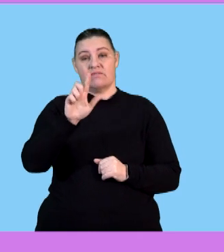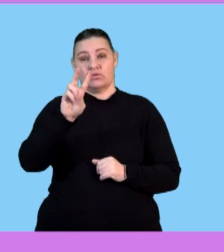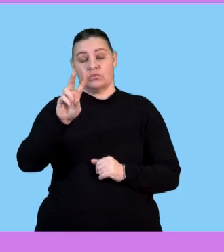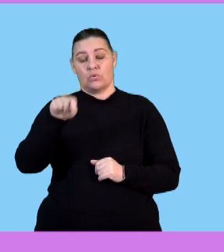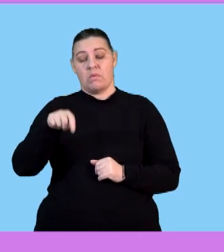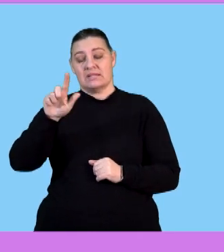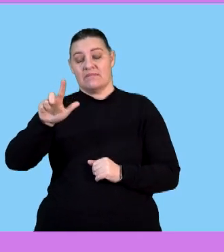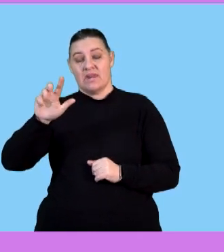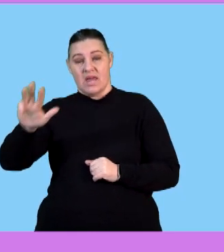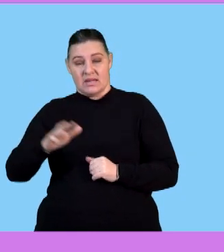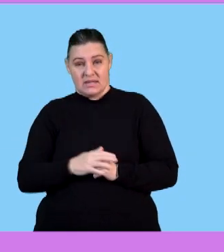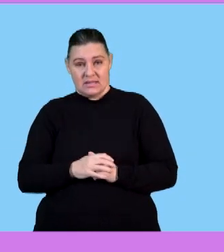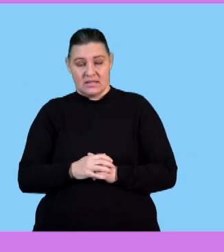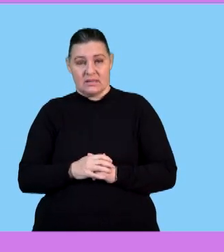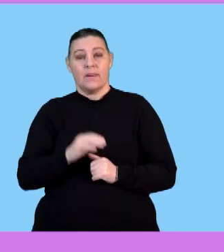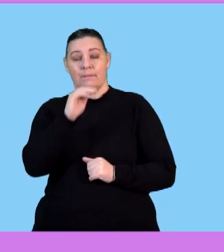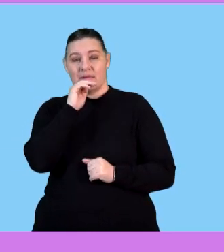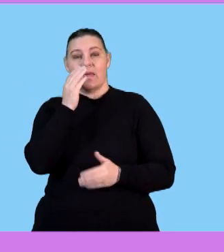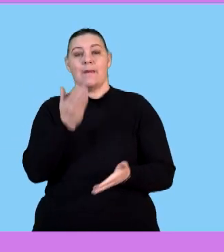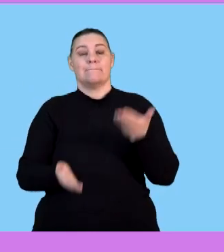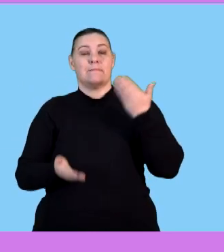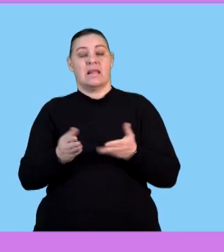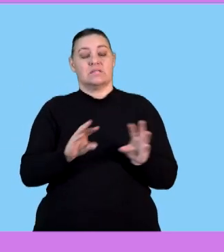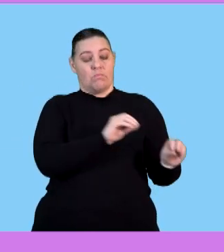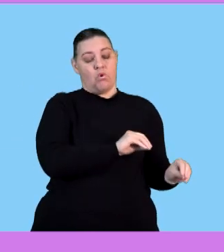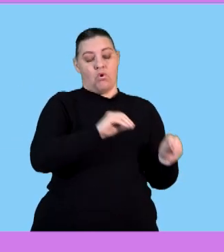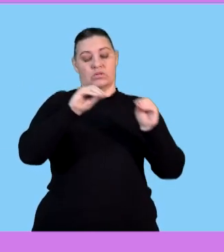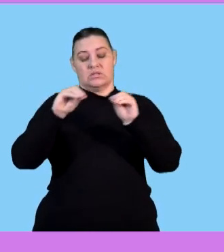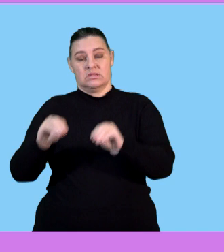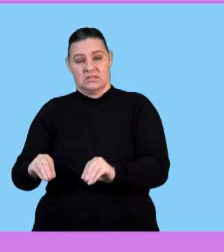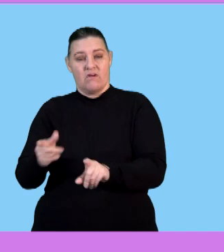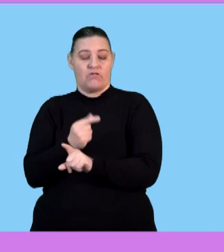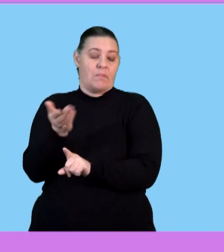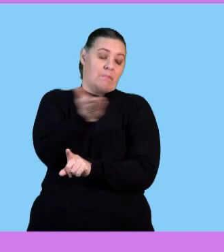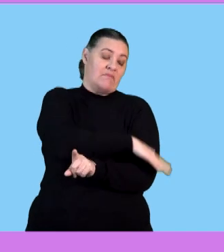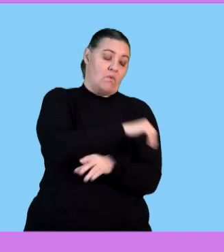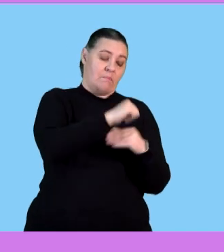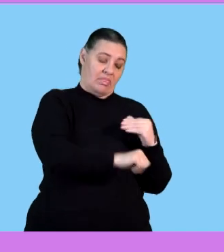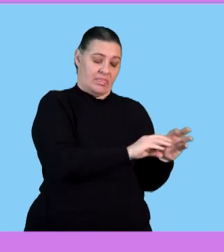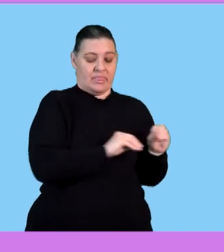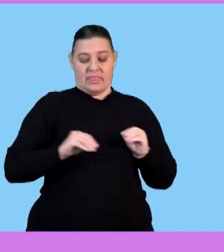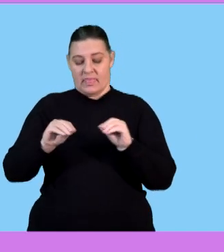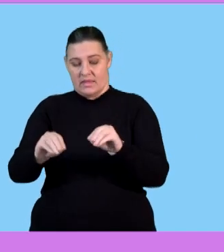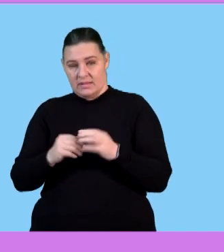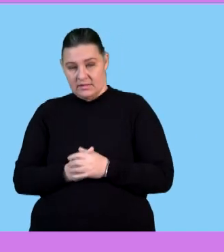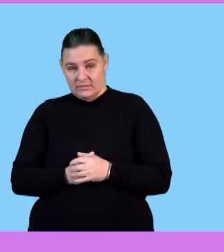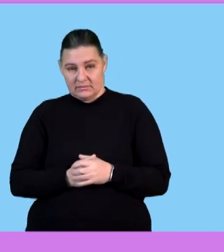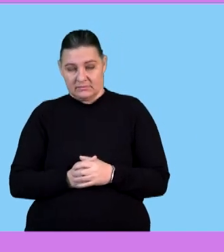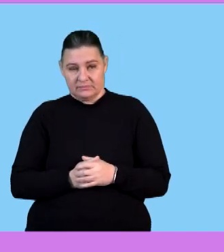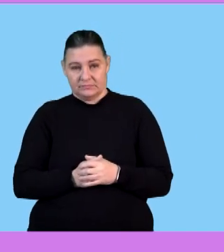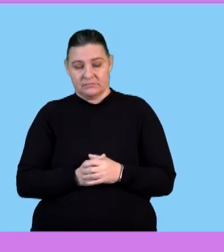2372.79. We also call that the balance brought forward, again, from the previous month. So that's how much she owed from